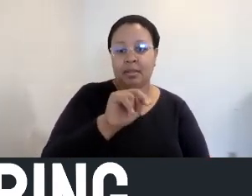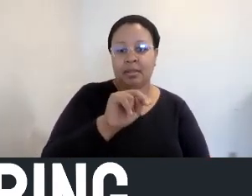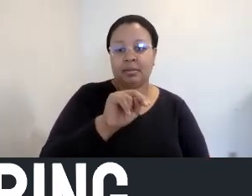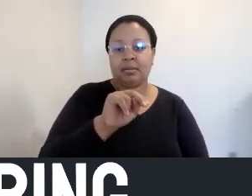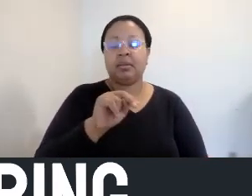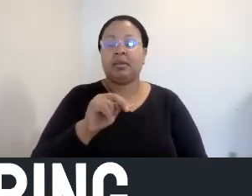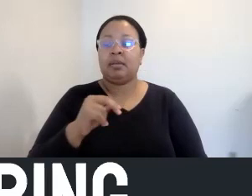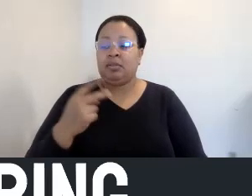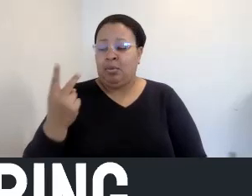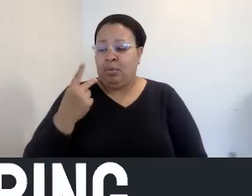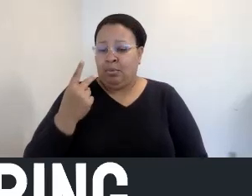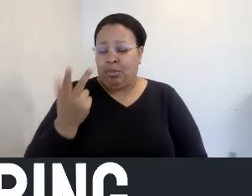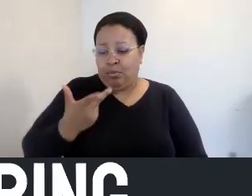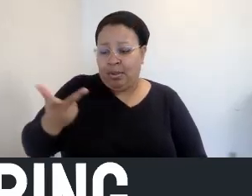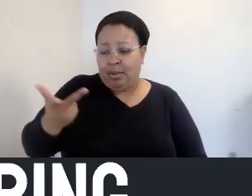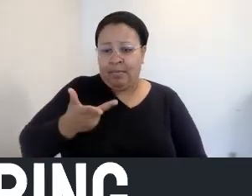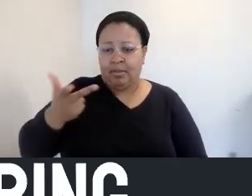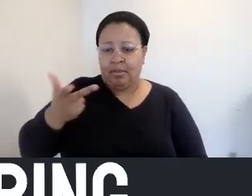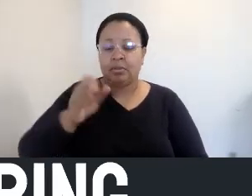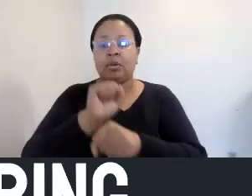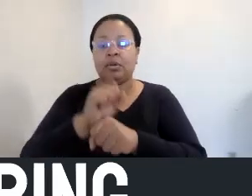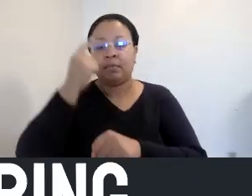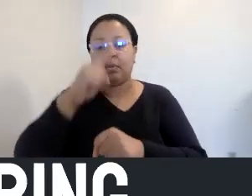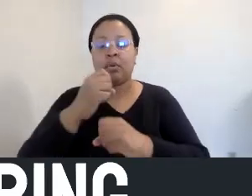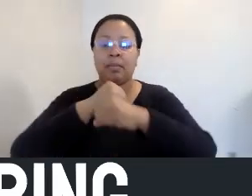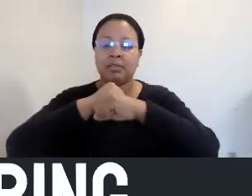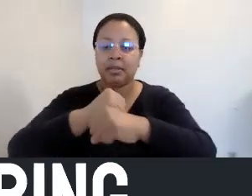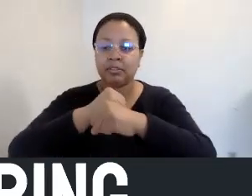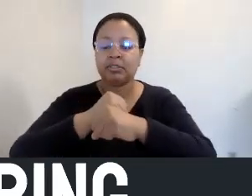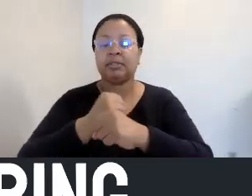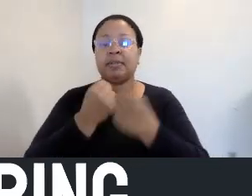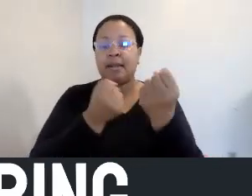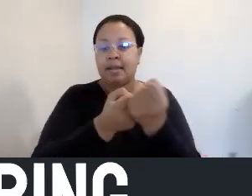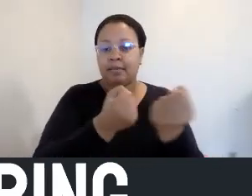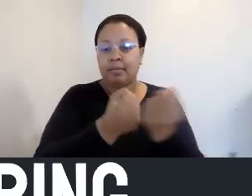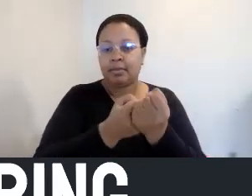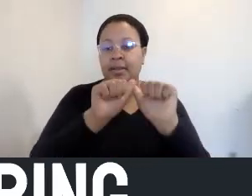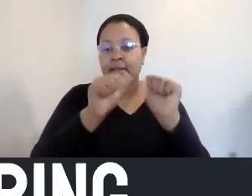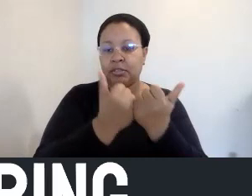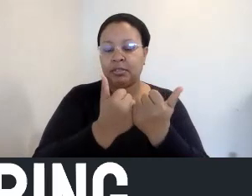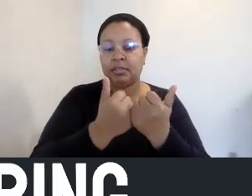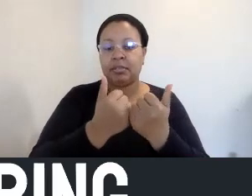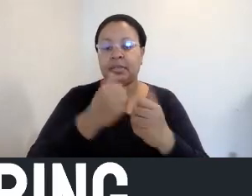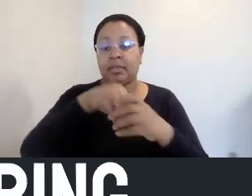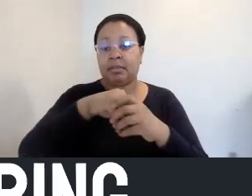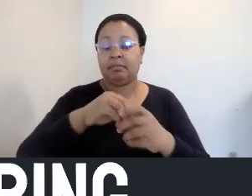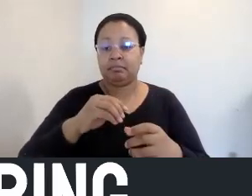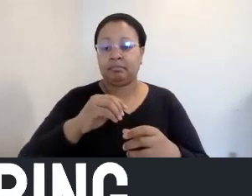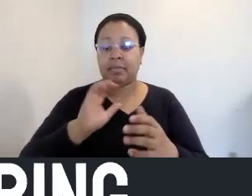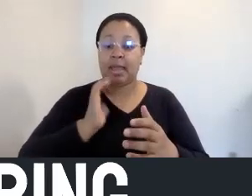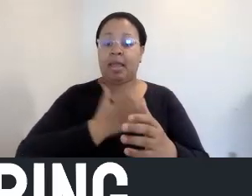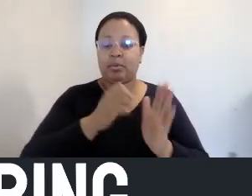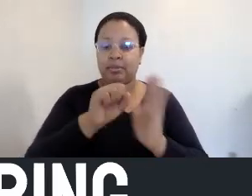work for protection and advocacy agencies for our states. And if you're not familiar with the